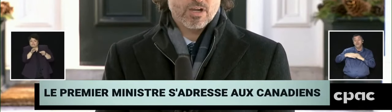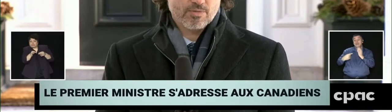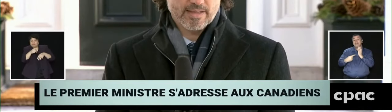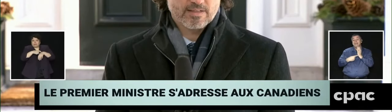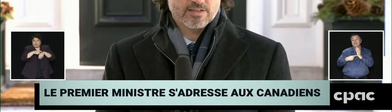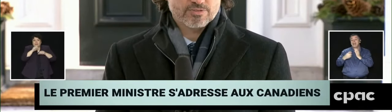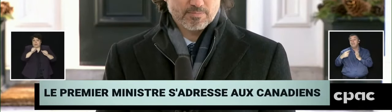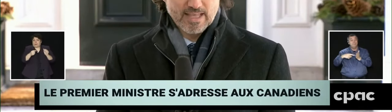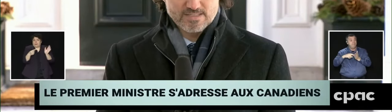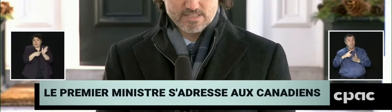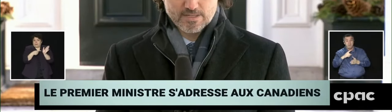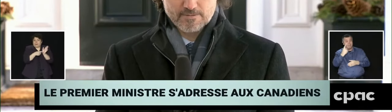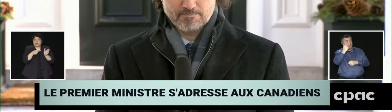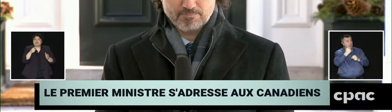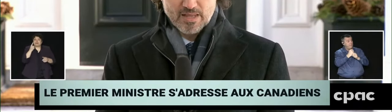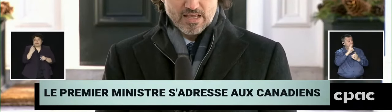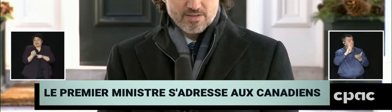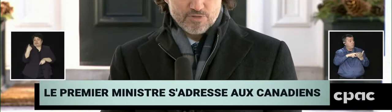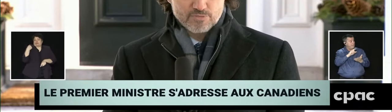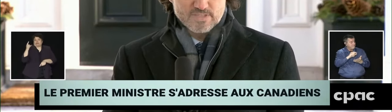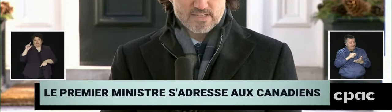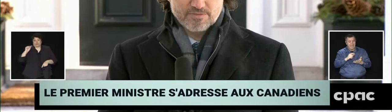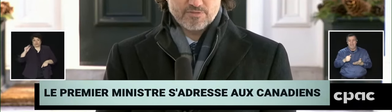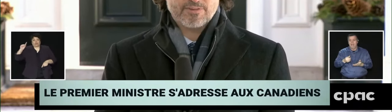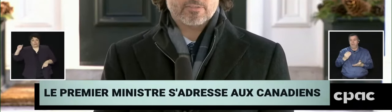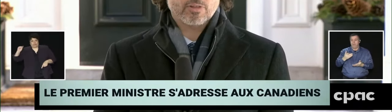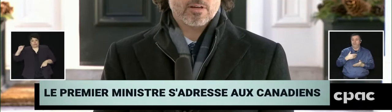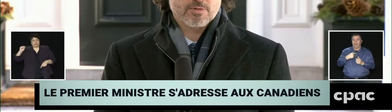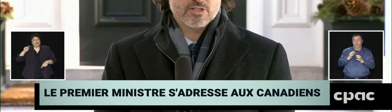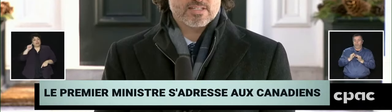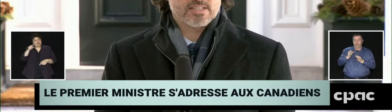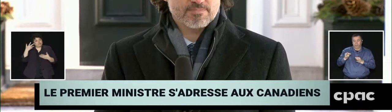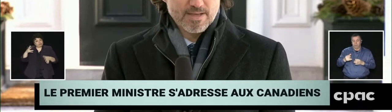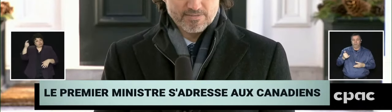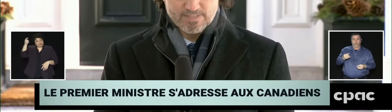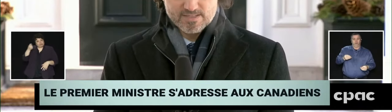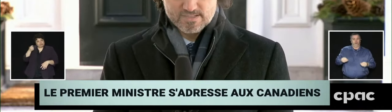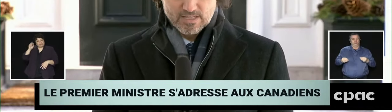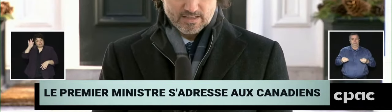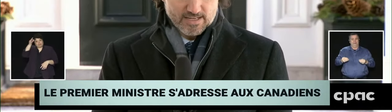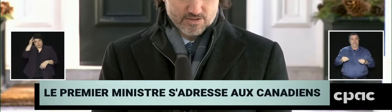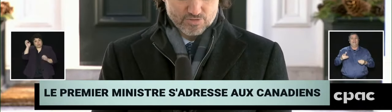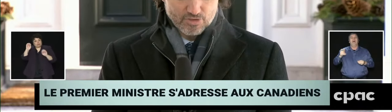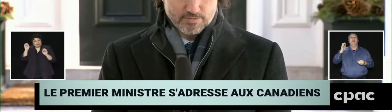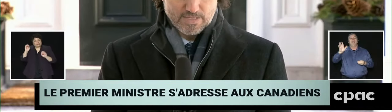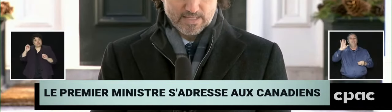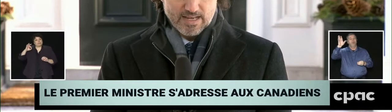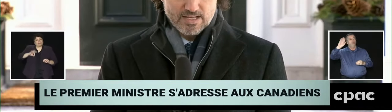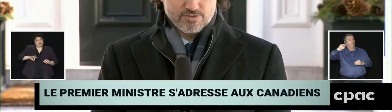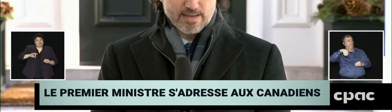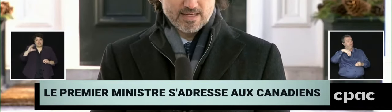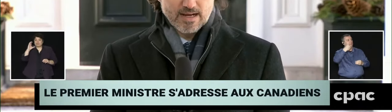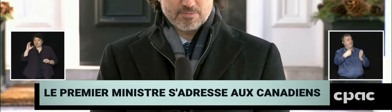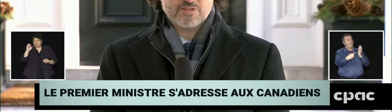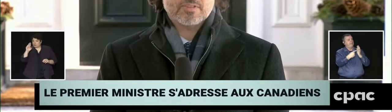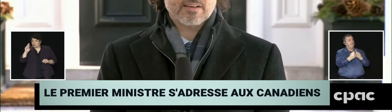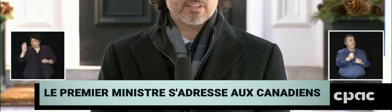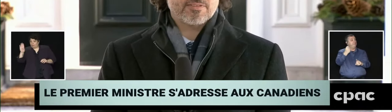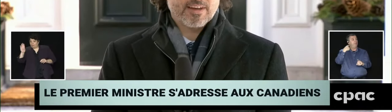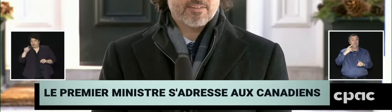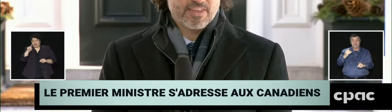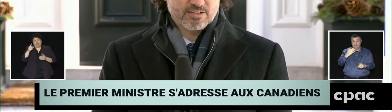amounts owing from last year. If you received federal emergency benefits, like the CERB, and you made up